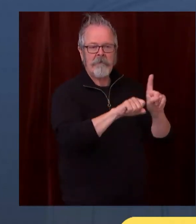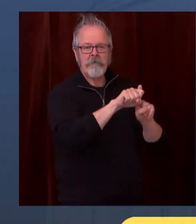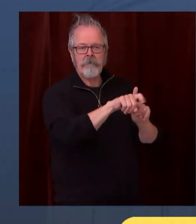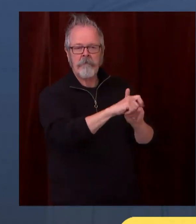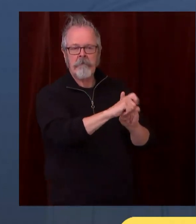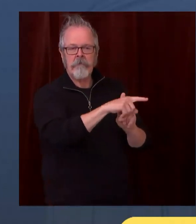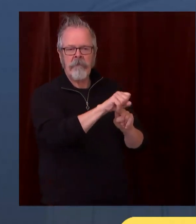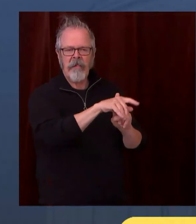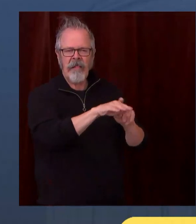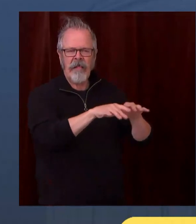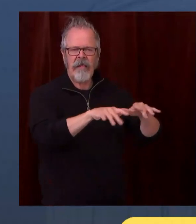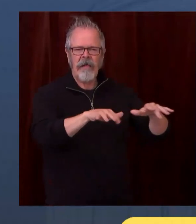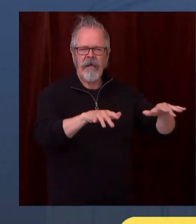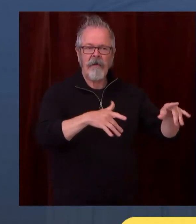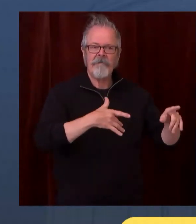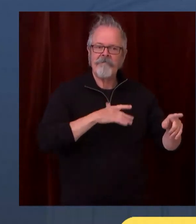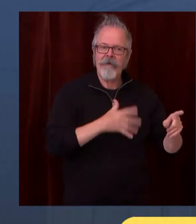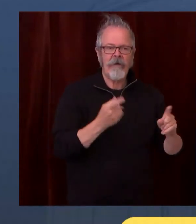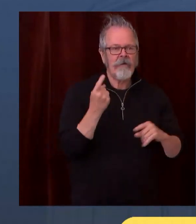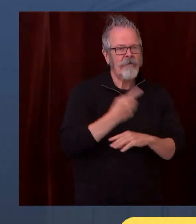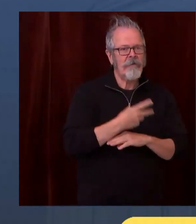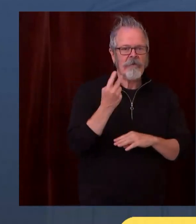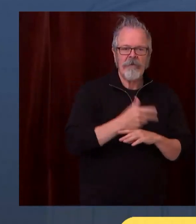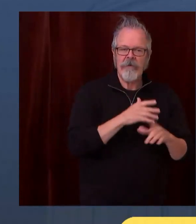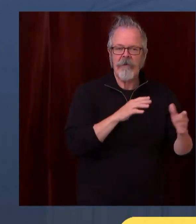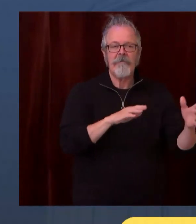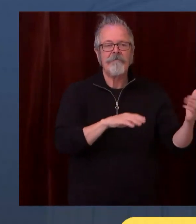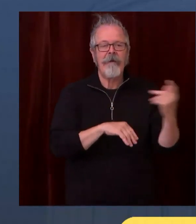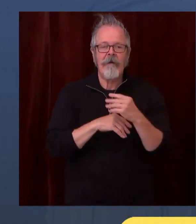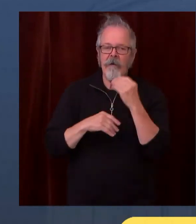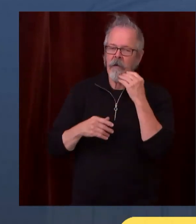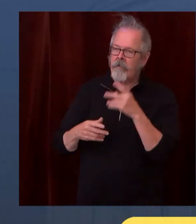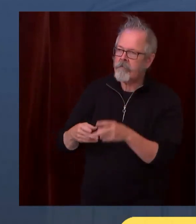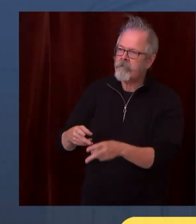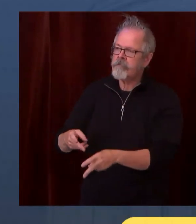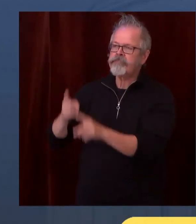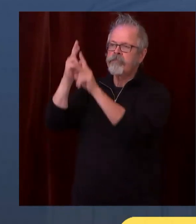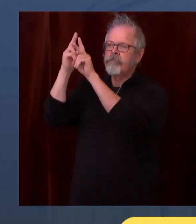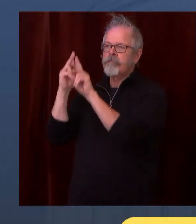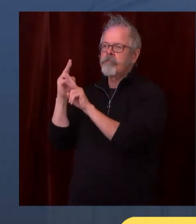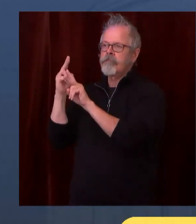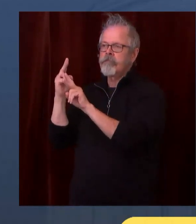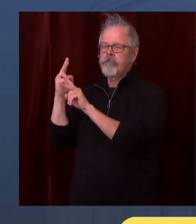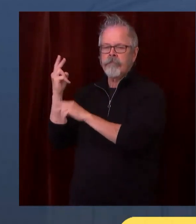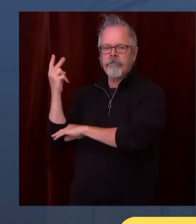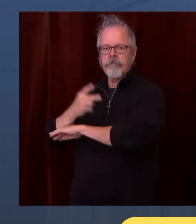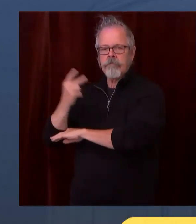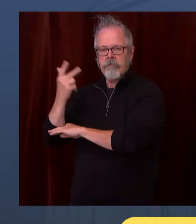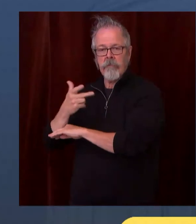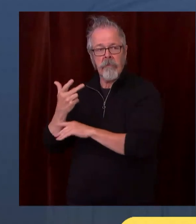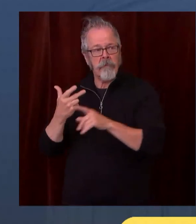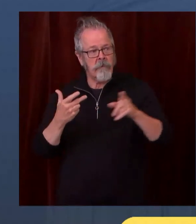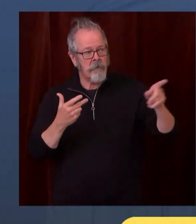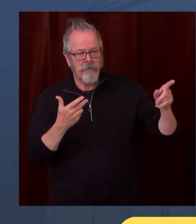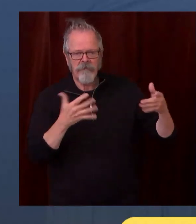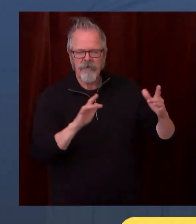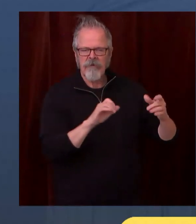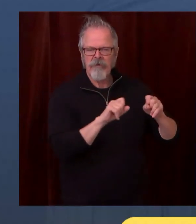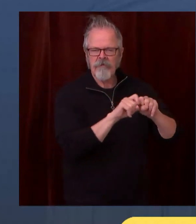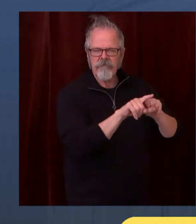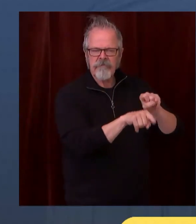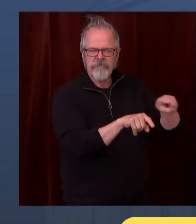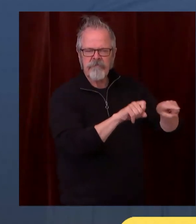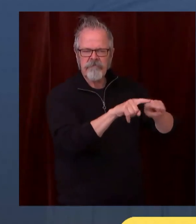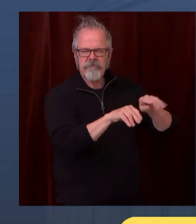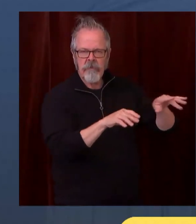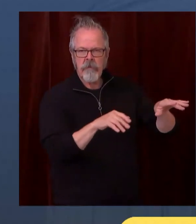and then 2 days later come down with the symptoms of COVID and actually realize that they've, exposed